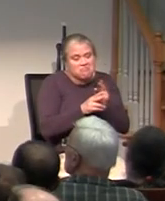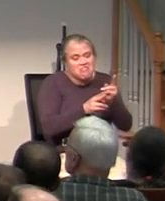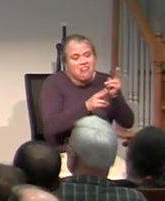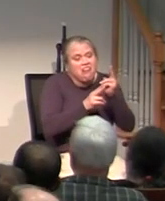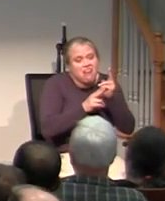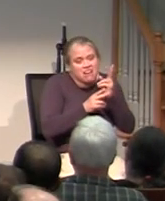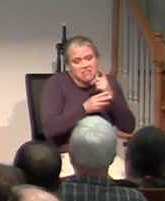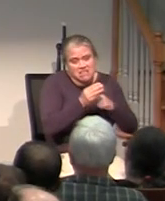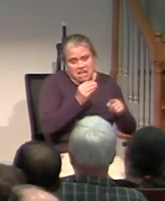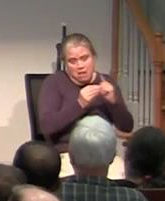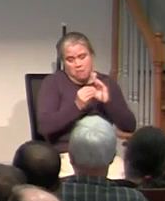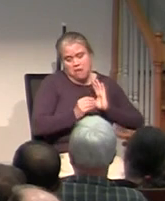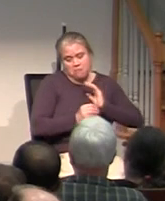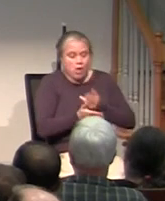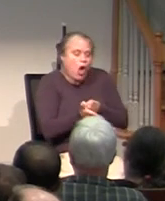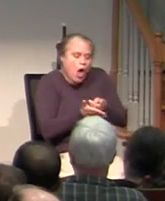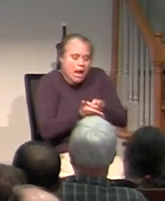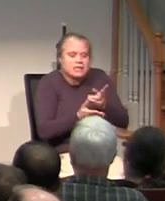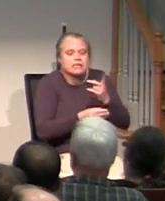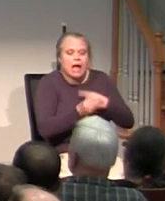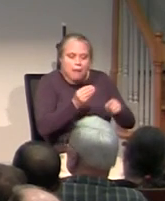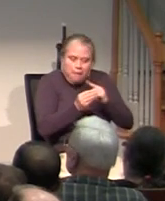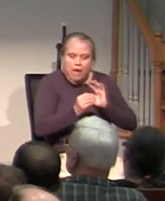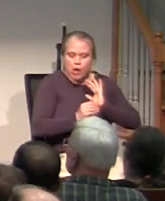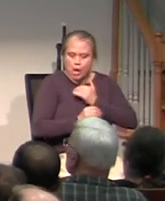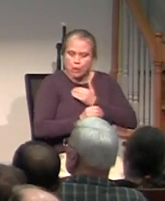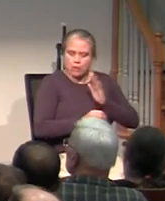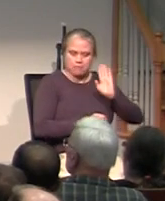also careful lest we repeat the same mistakes.